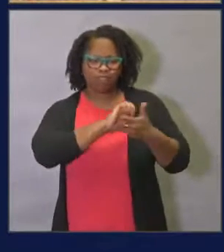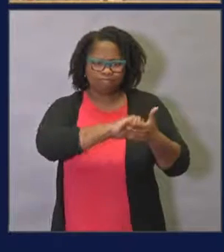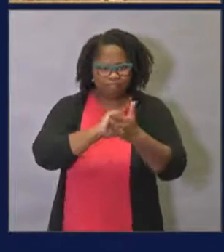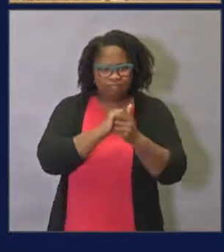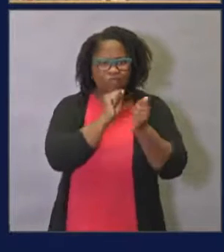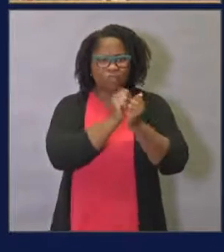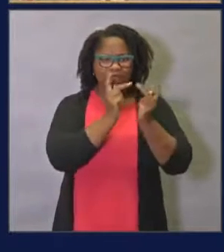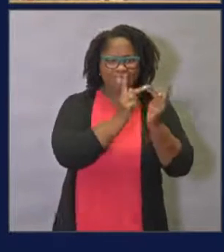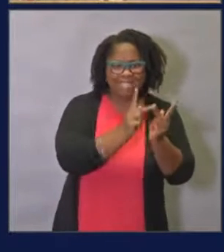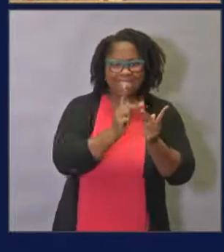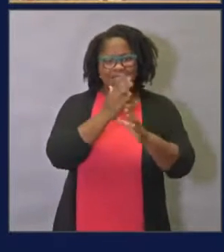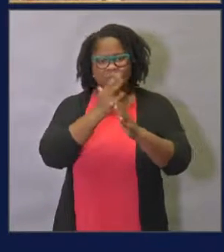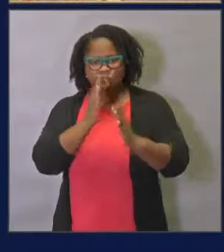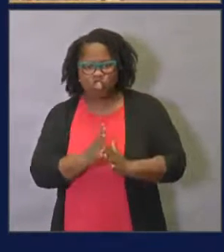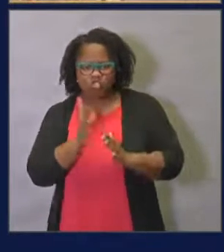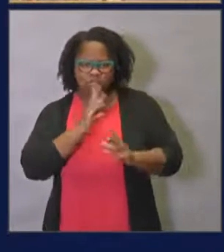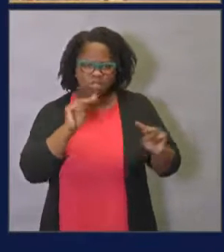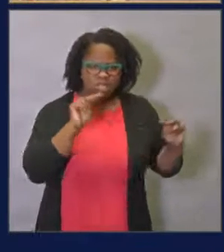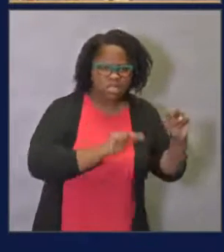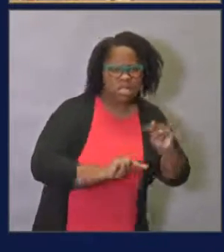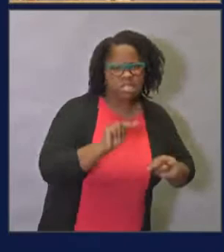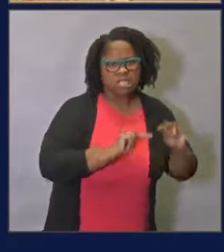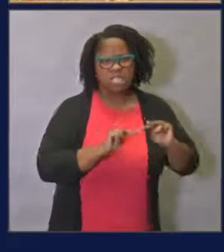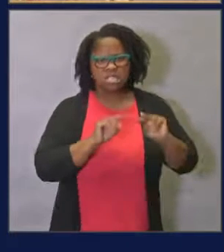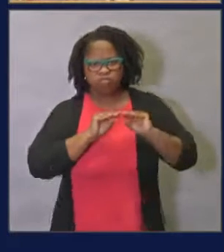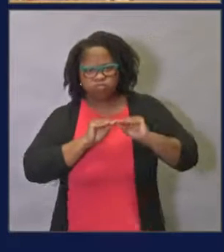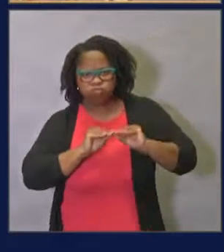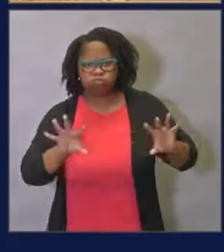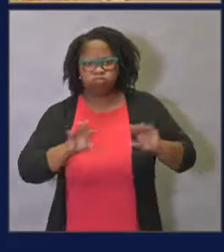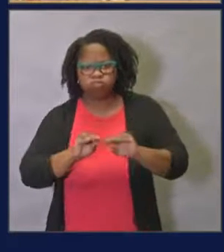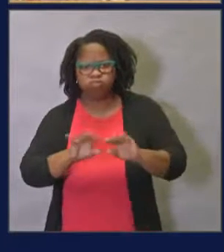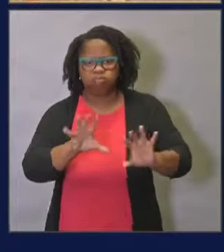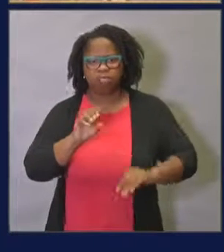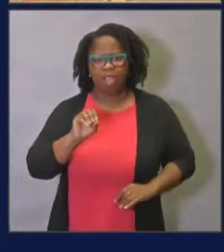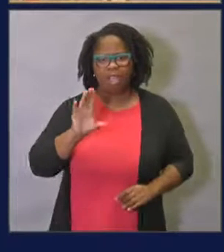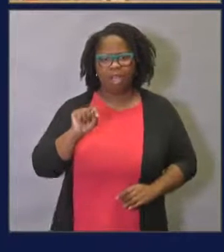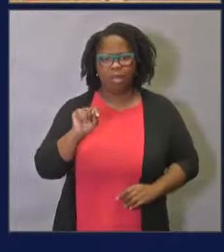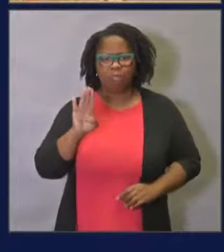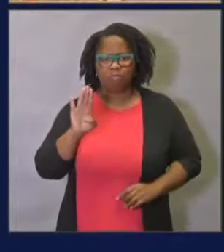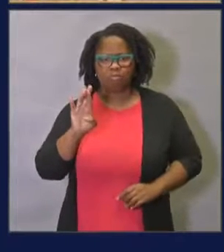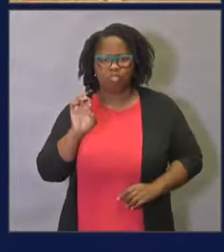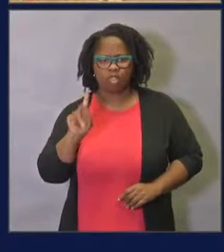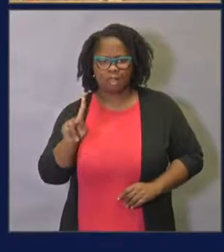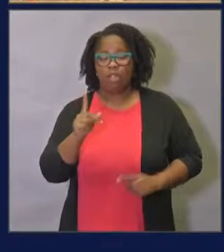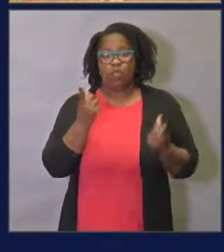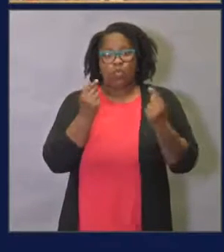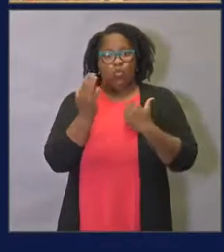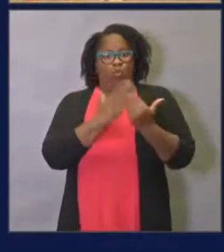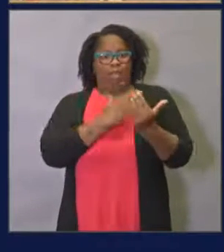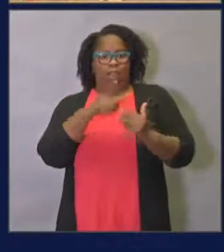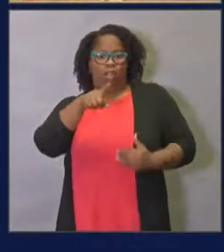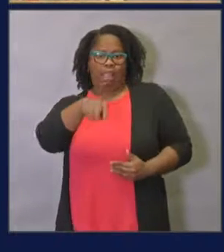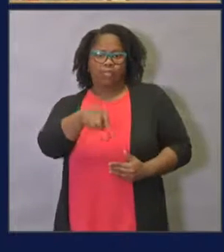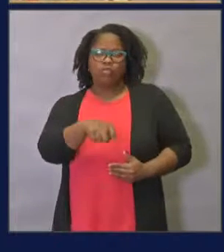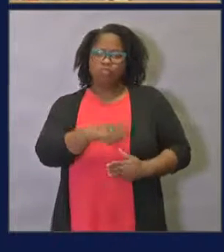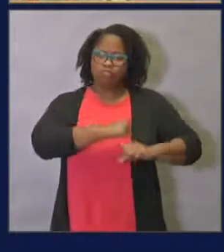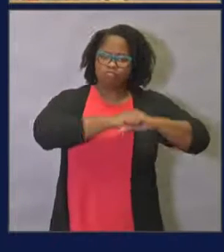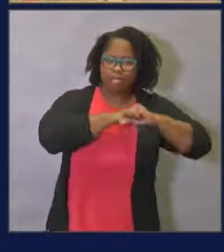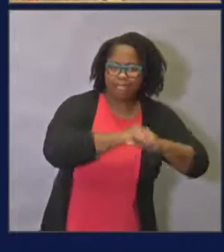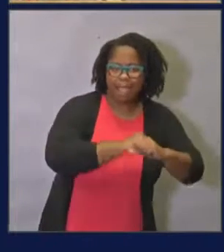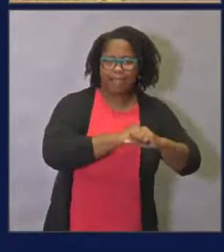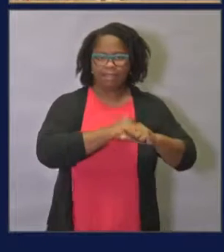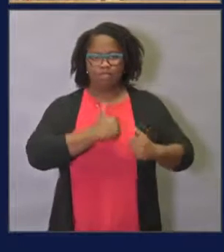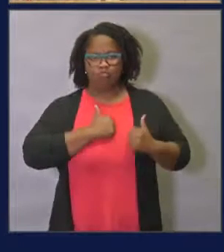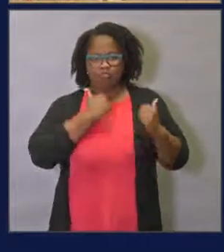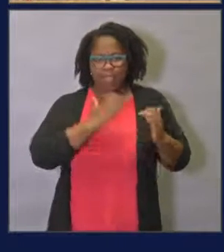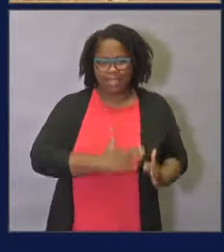our partners to monitor the outbreaks and take any measures needed to further protect residents and staff at our skilled